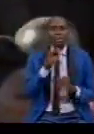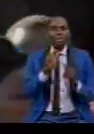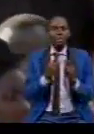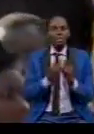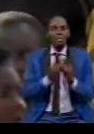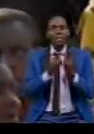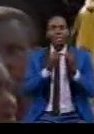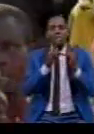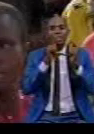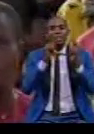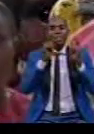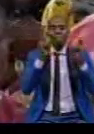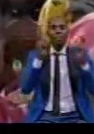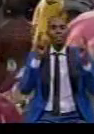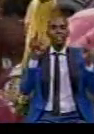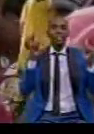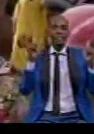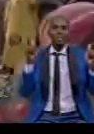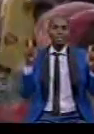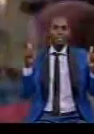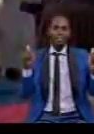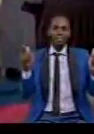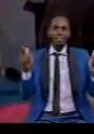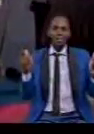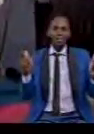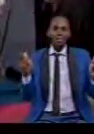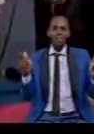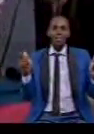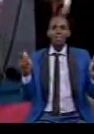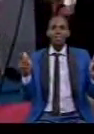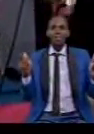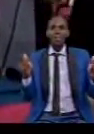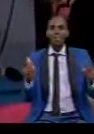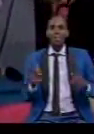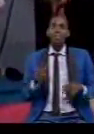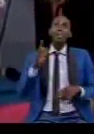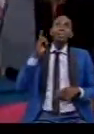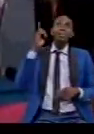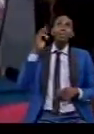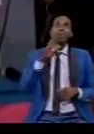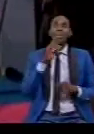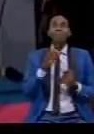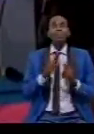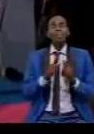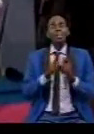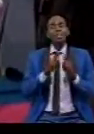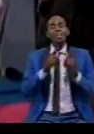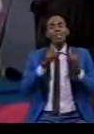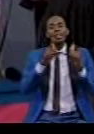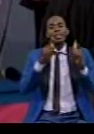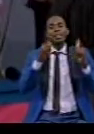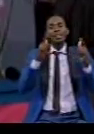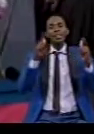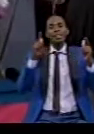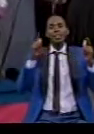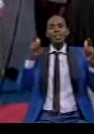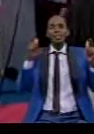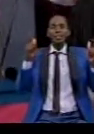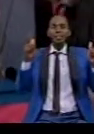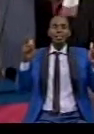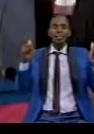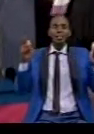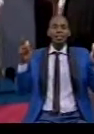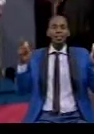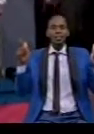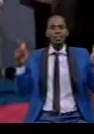Have you made use of the authorization that Christ has given you